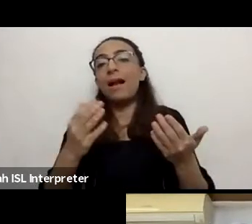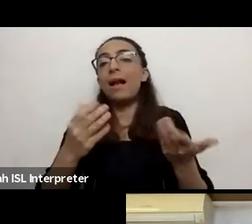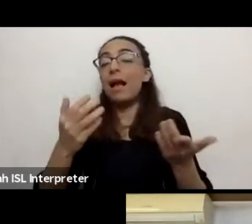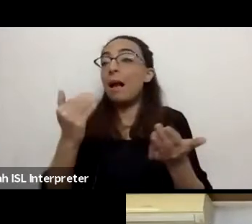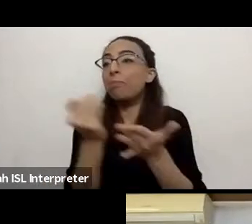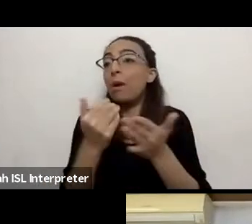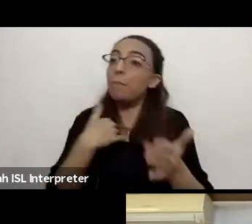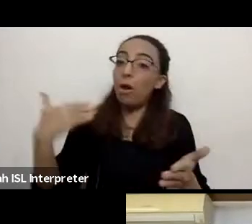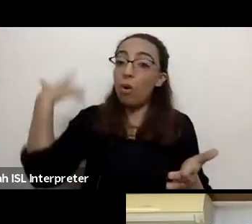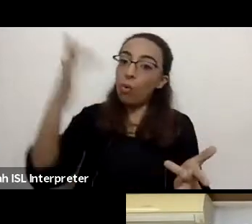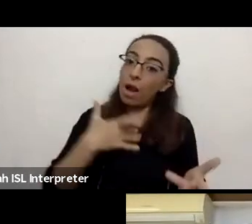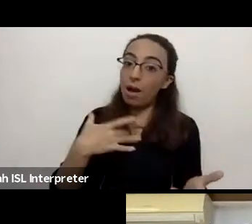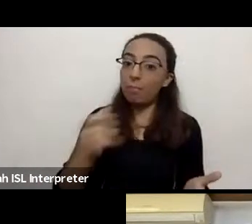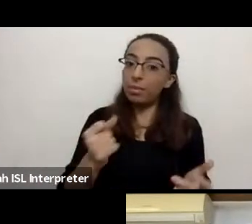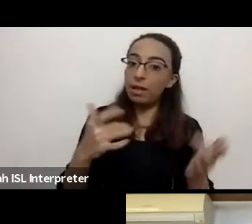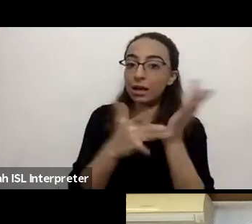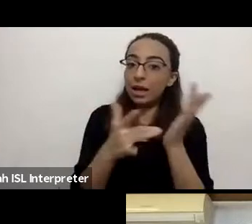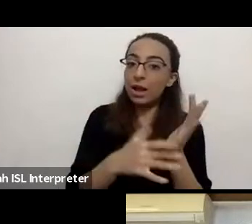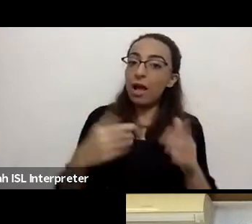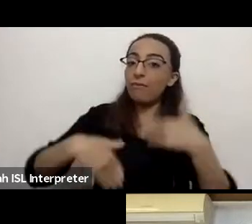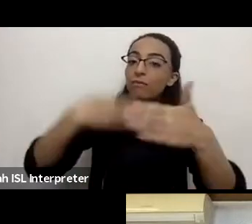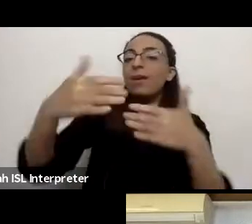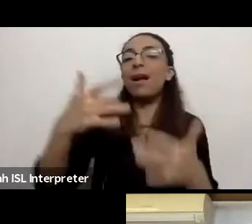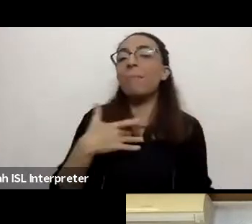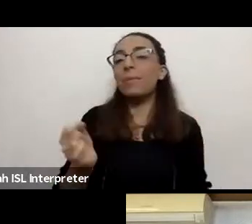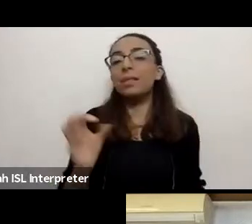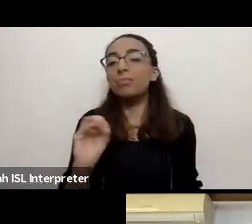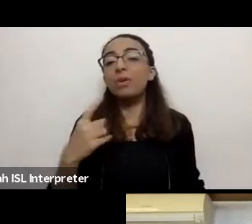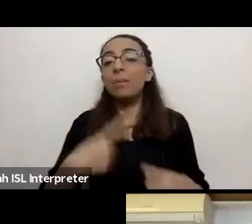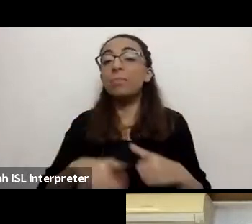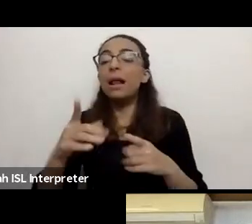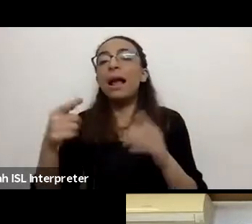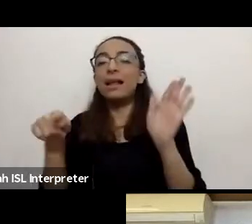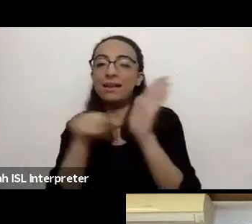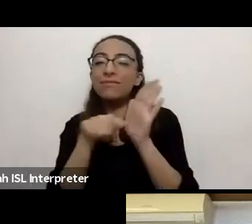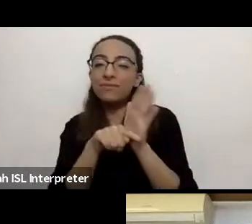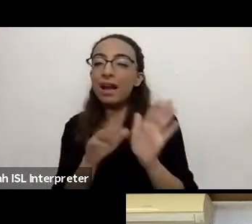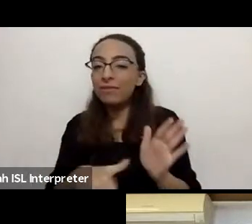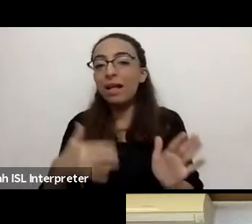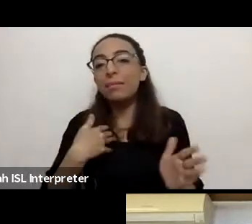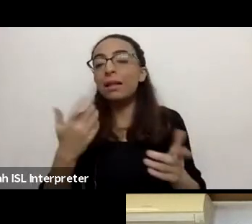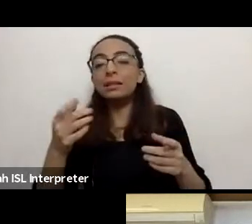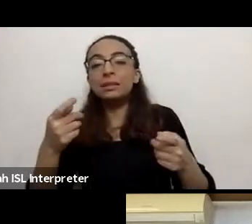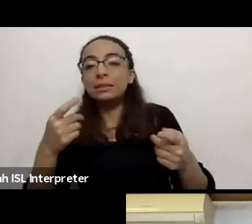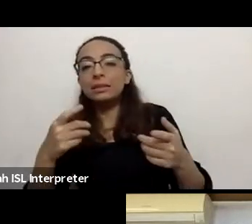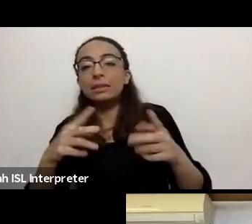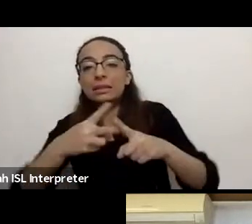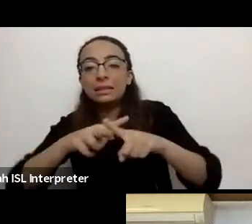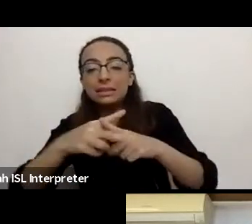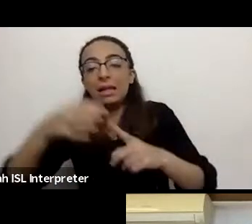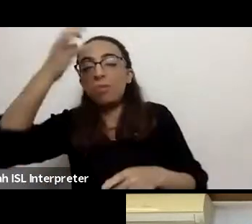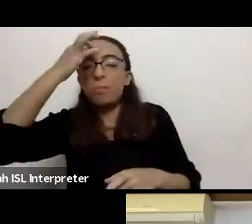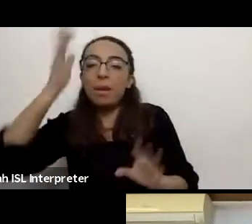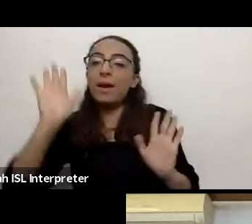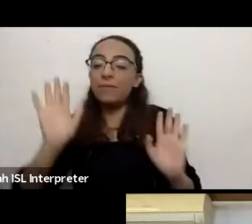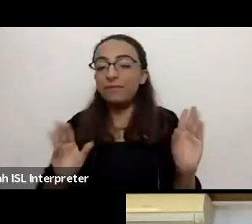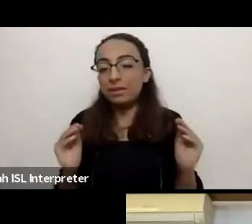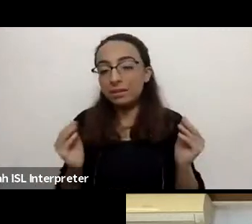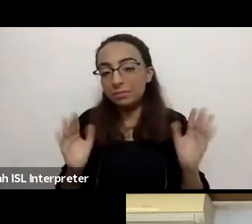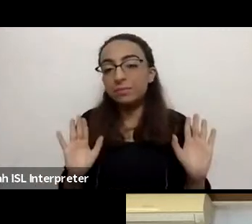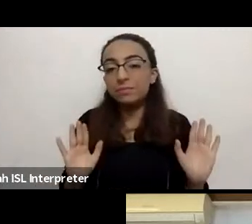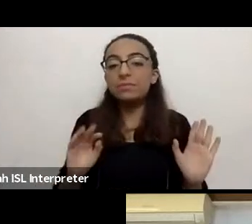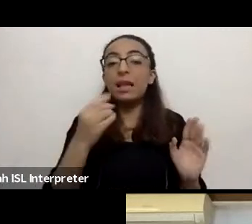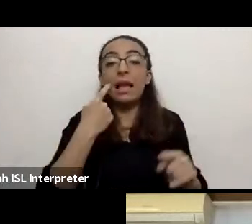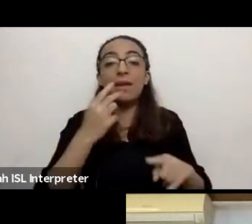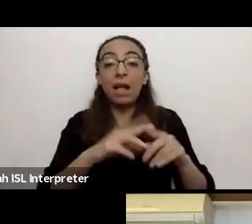events completely on a digital platform, but they are coming with their own sets of issues and problems. So